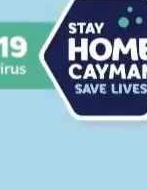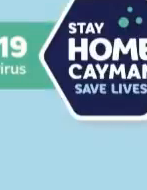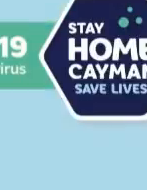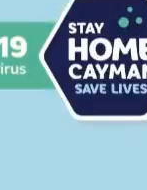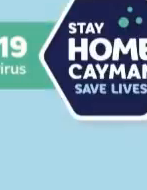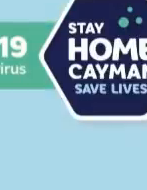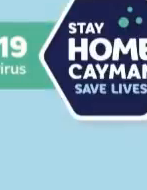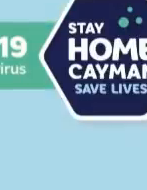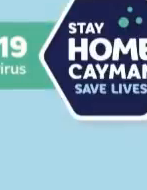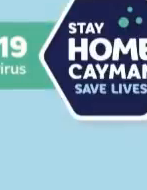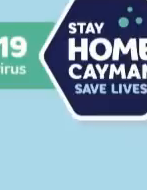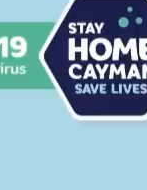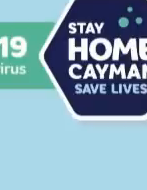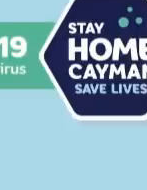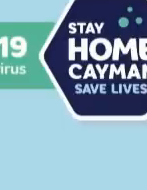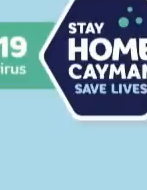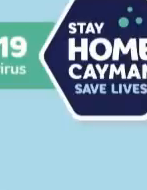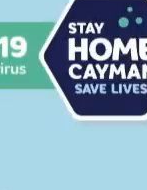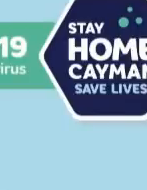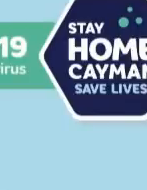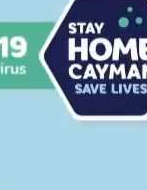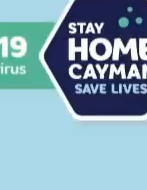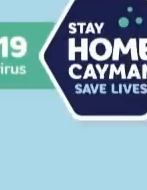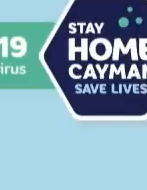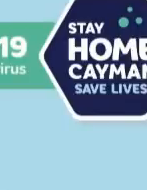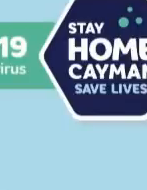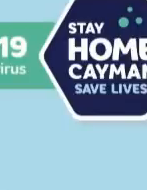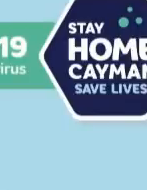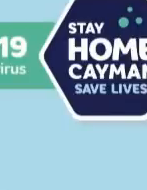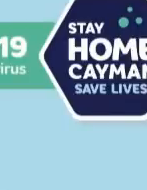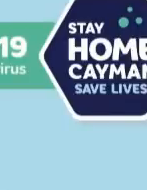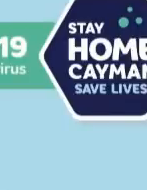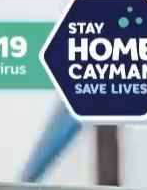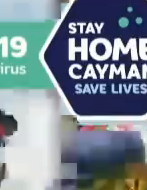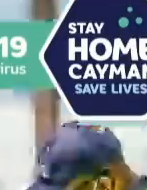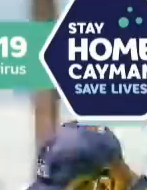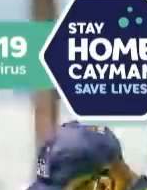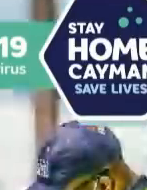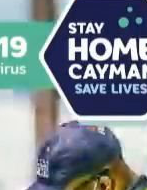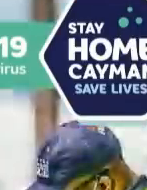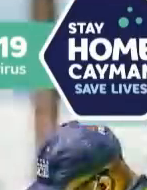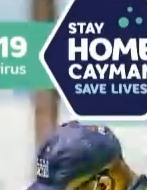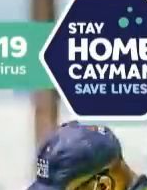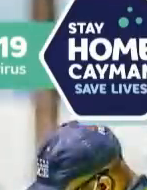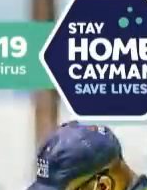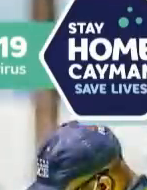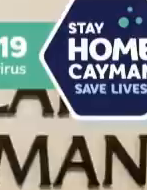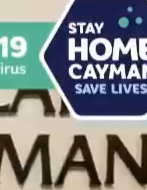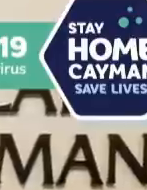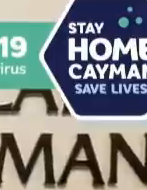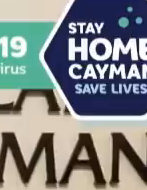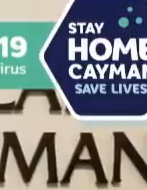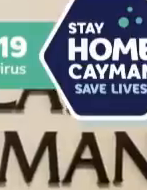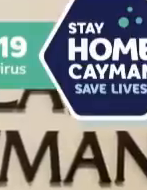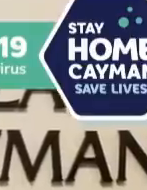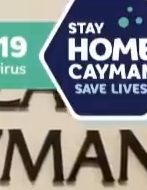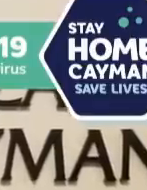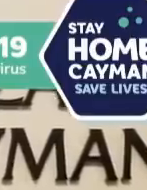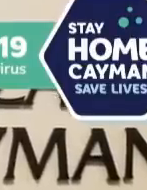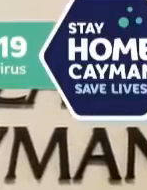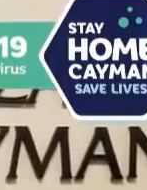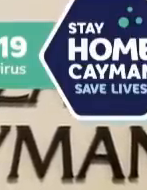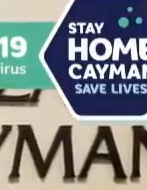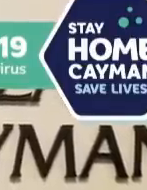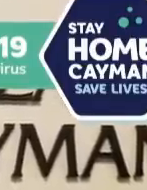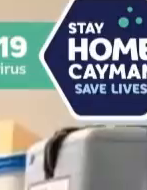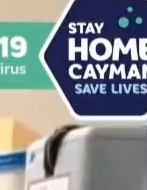of the fight are the many frontline workers diligently ensuring the continuity of our islands. From the police service, members of the National Emergency